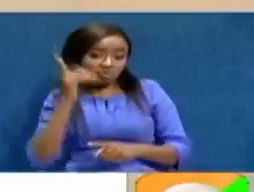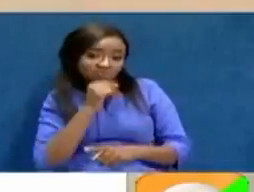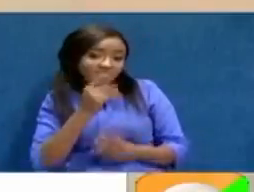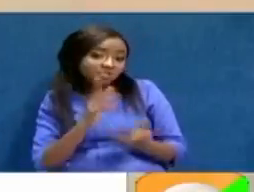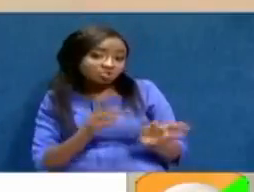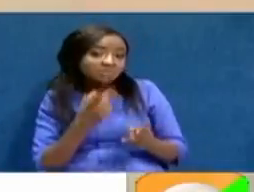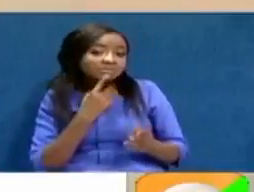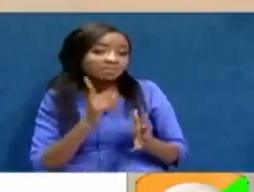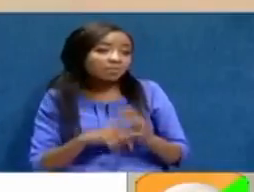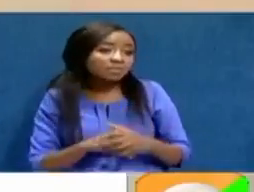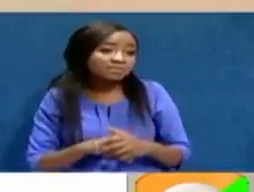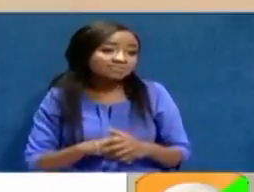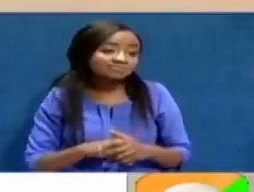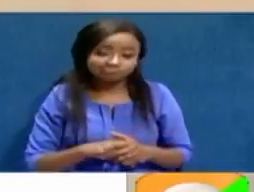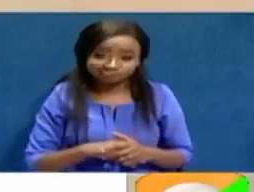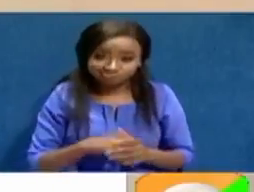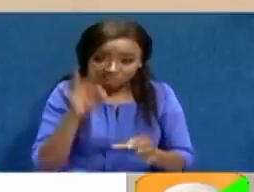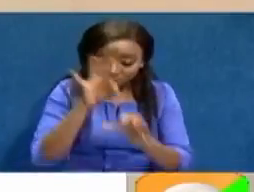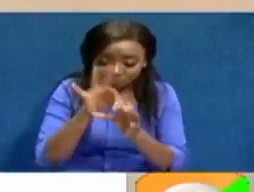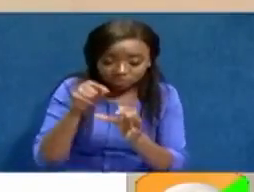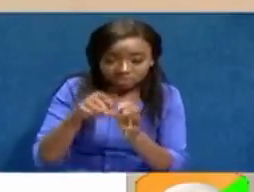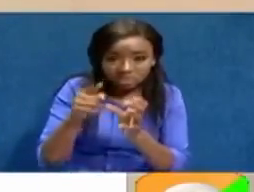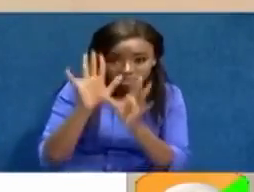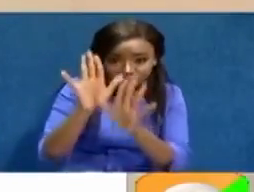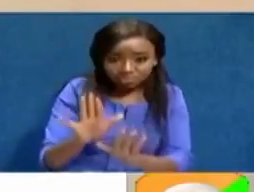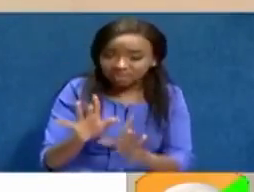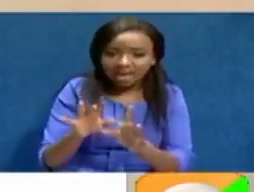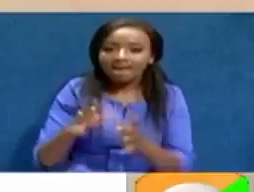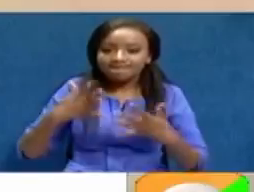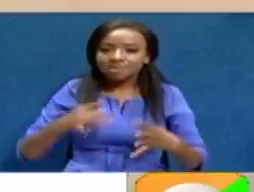say, that it is not the votes that count, but those